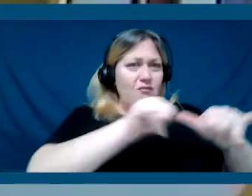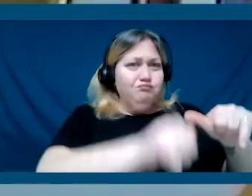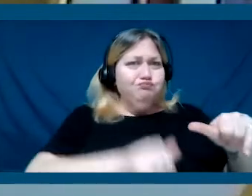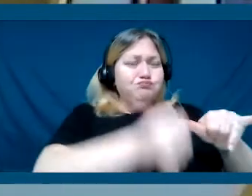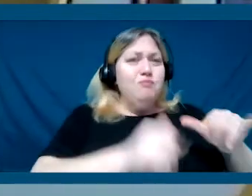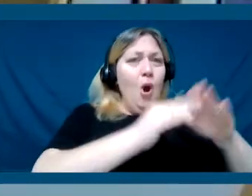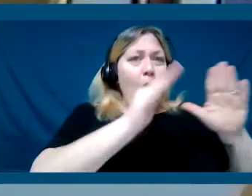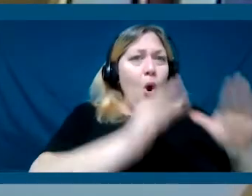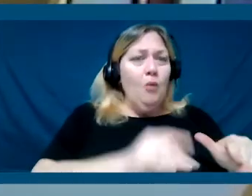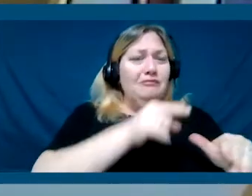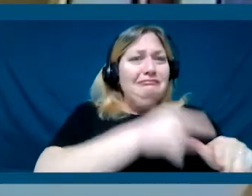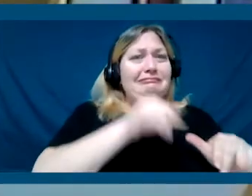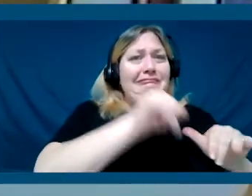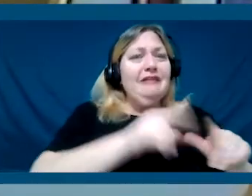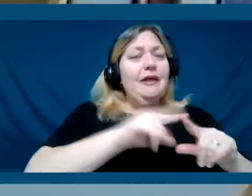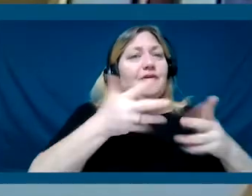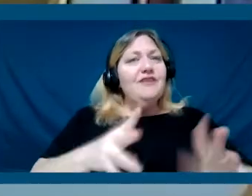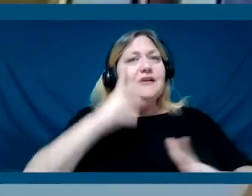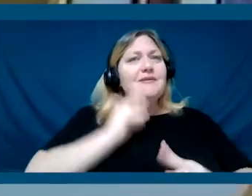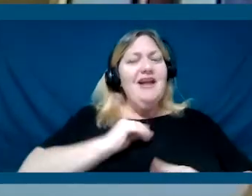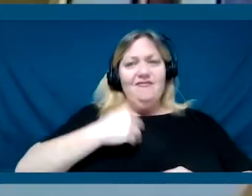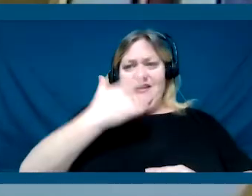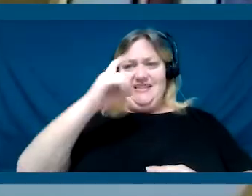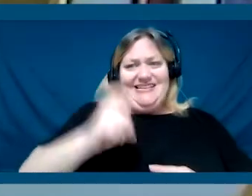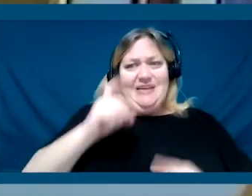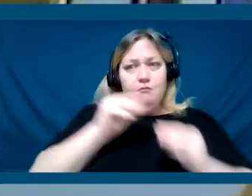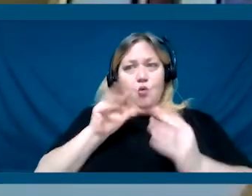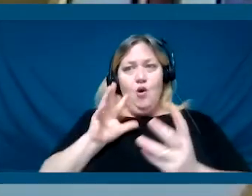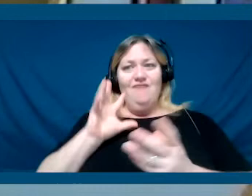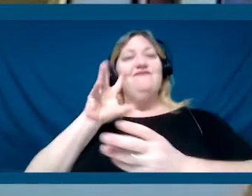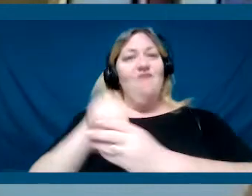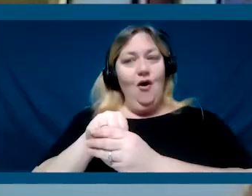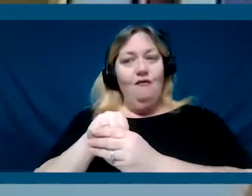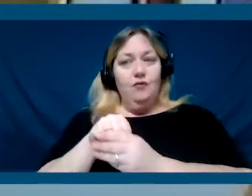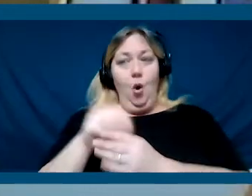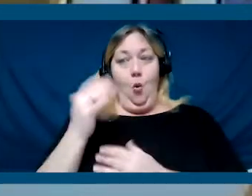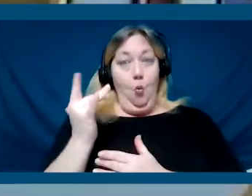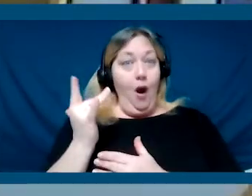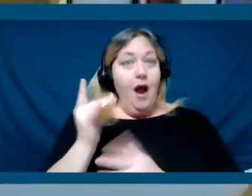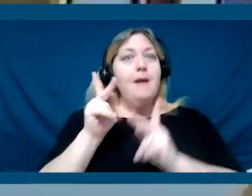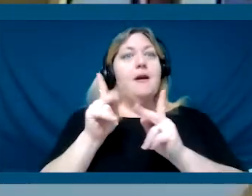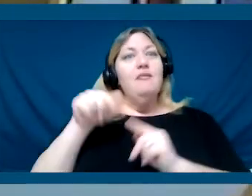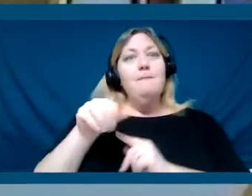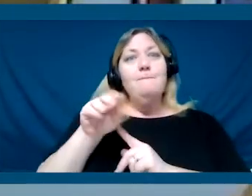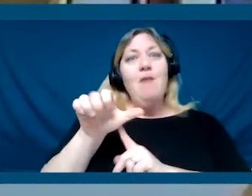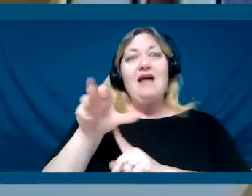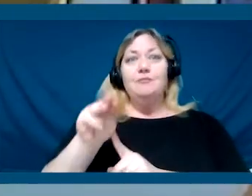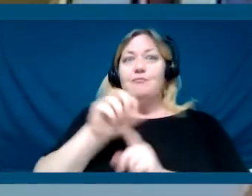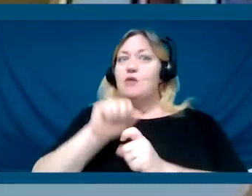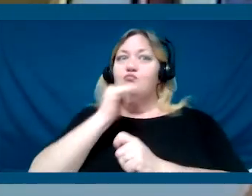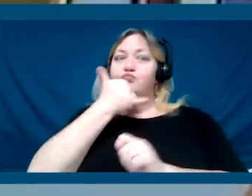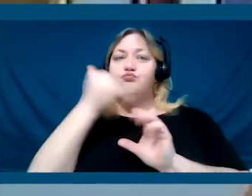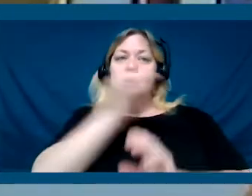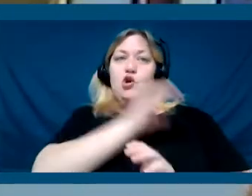after that experience that I felt the need to get more involved, since Muslims were being mischaracterized or portrayed in